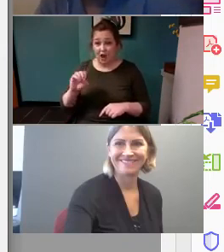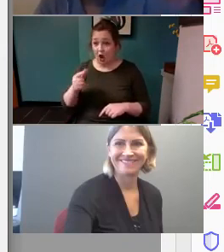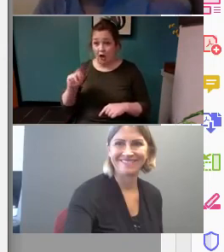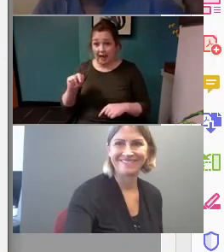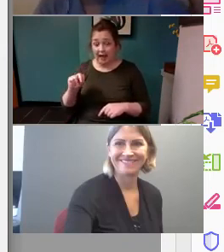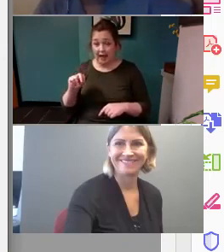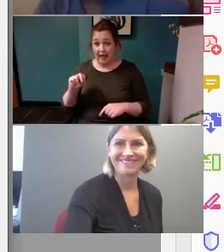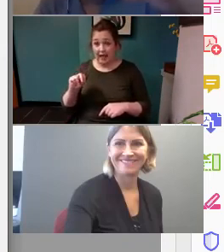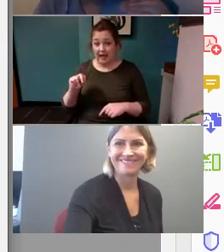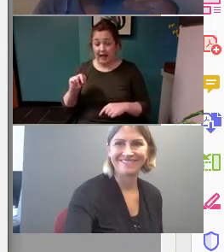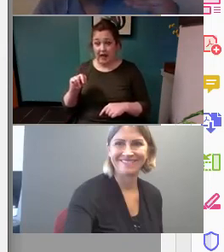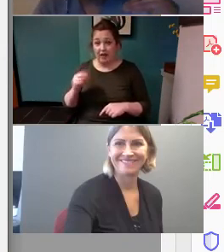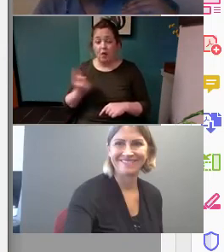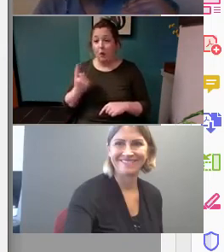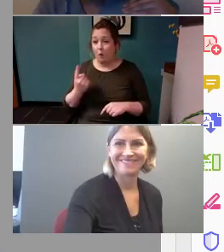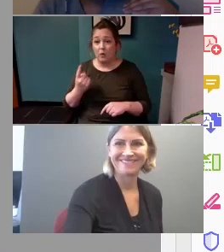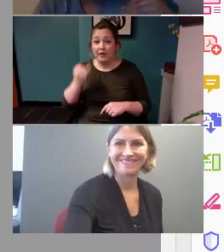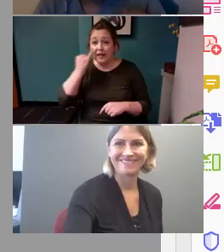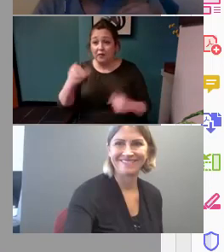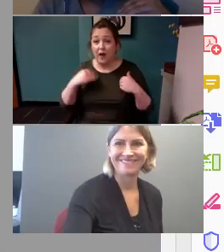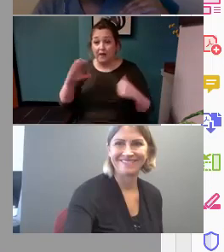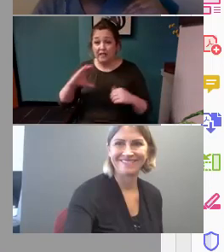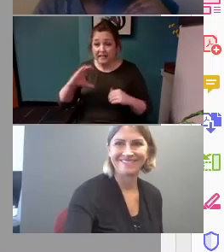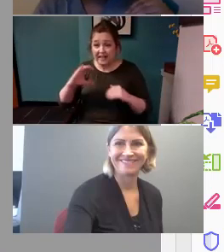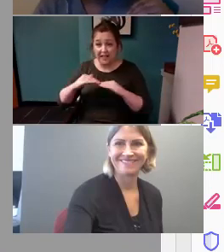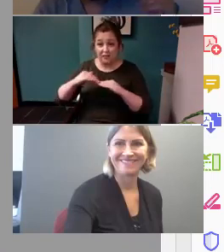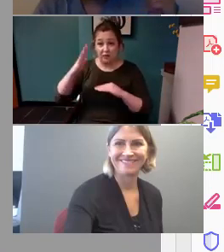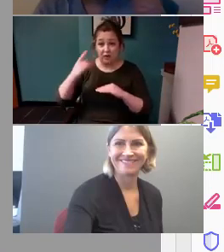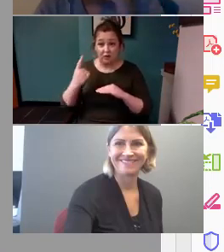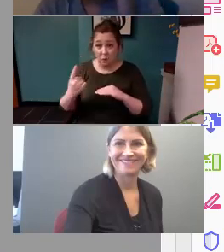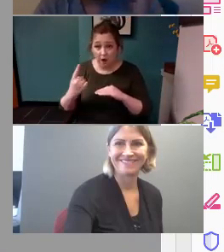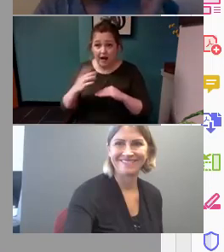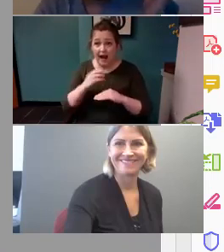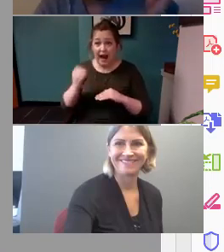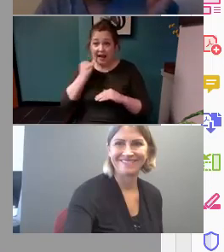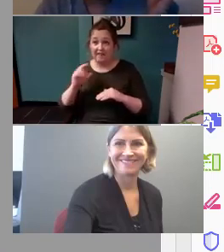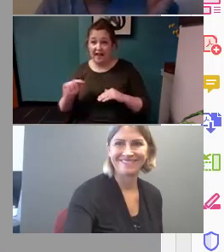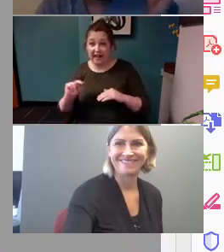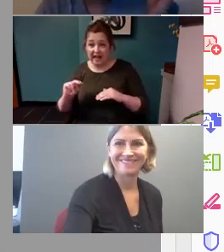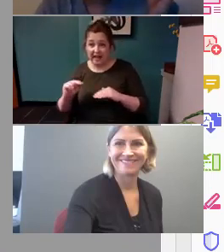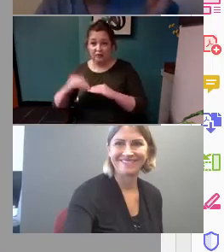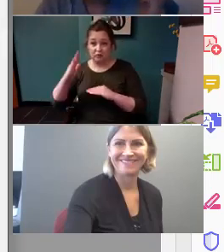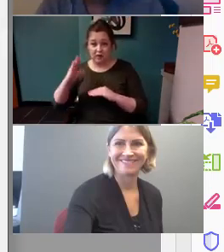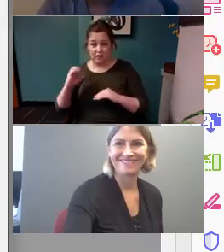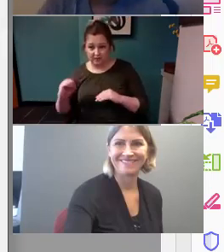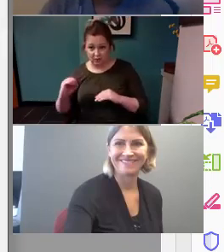than 1 or n is greater than 0, right? And if we had, so the